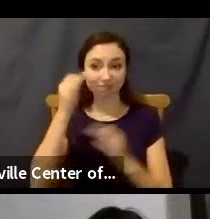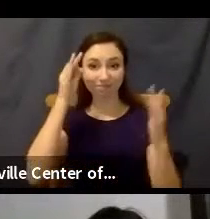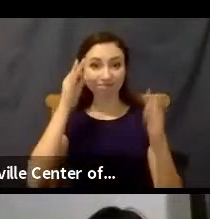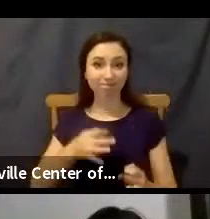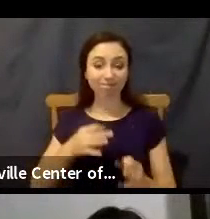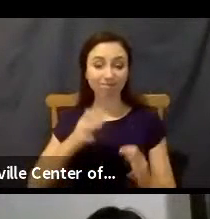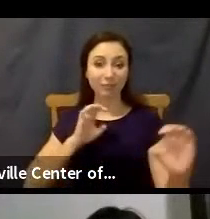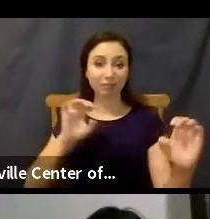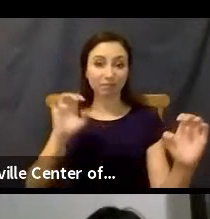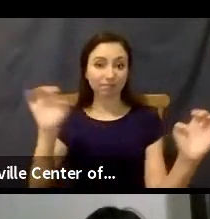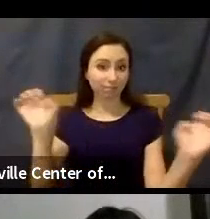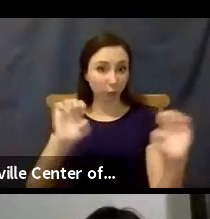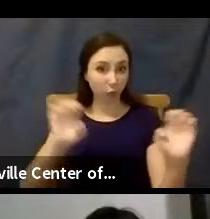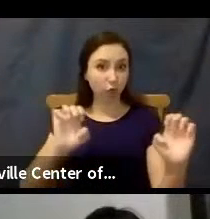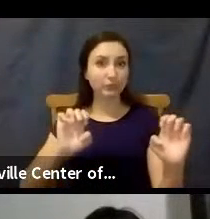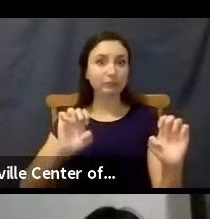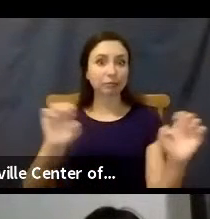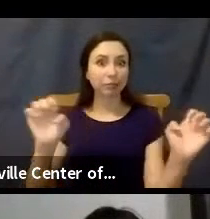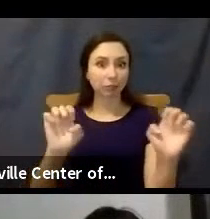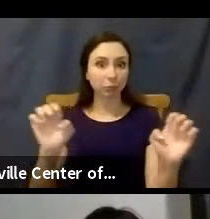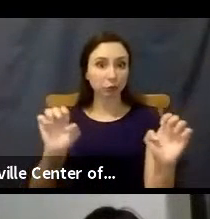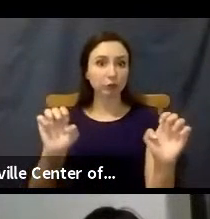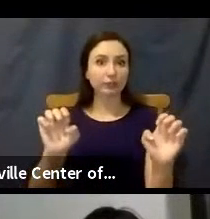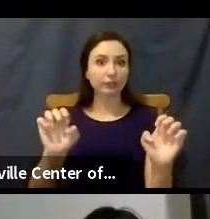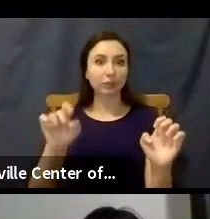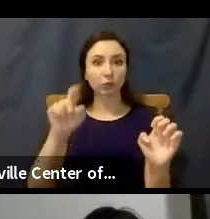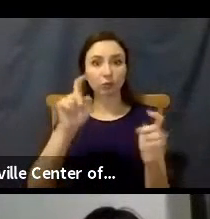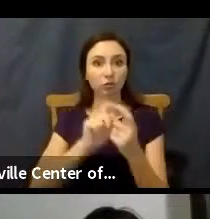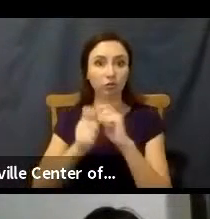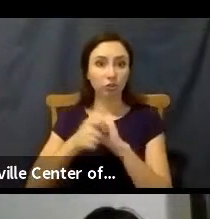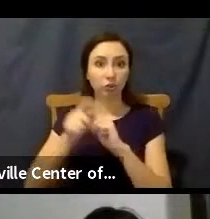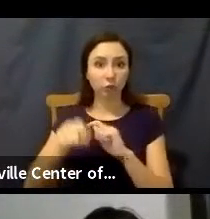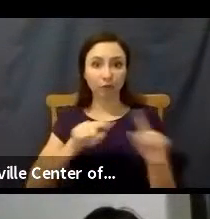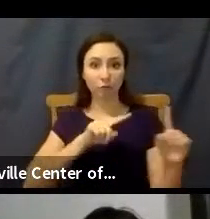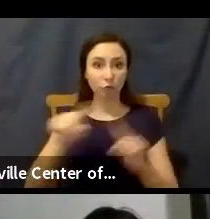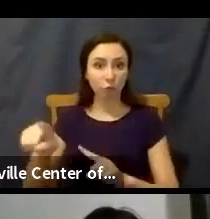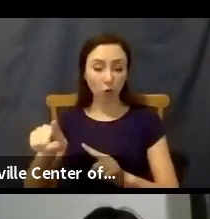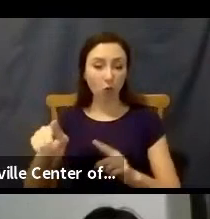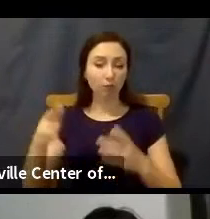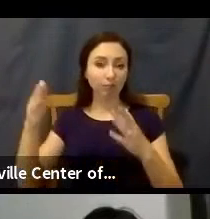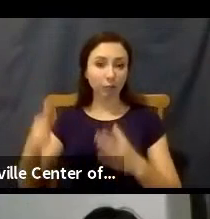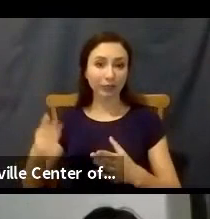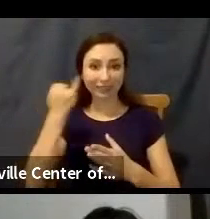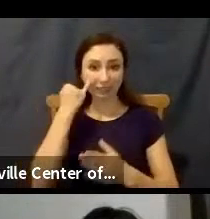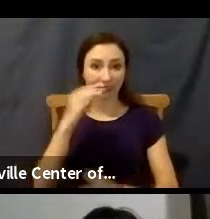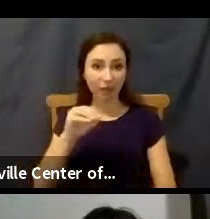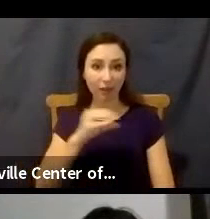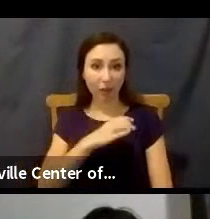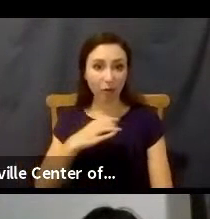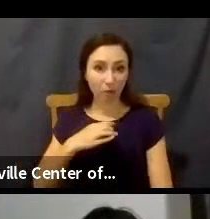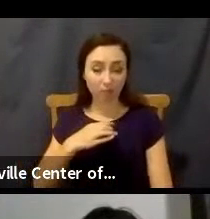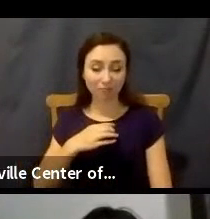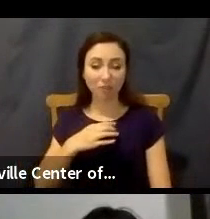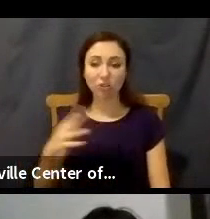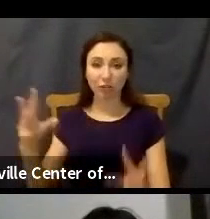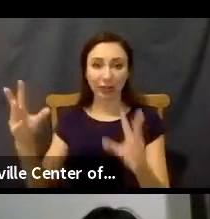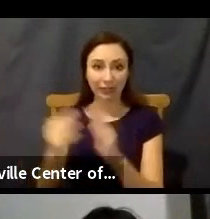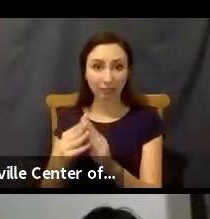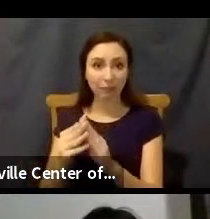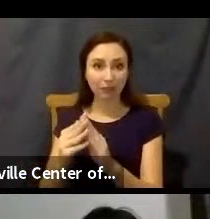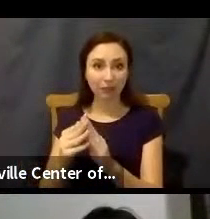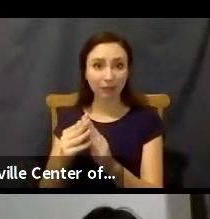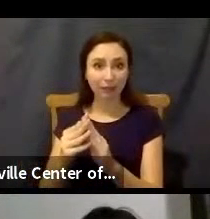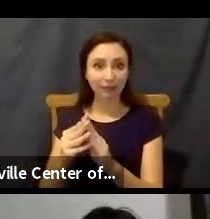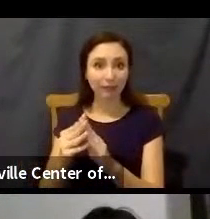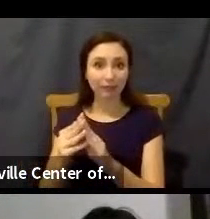emergency, it would change that we would have to meet in person if County Commission is meeting in person, that we